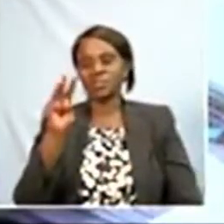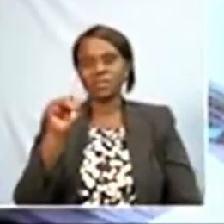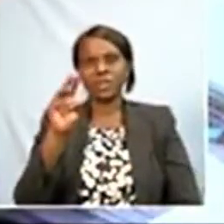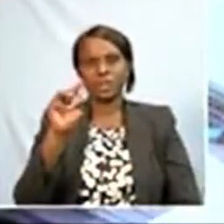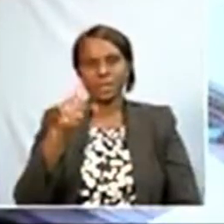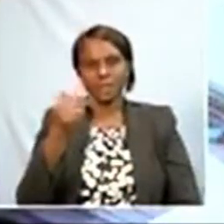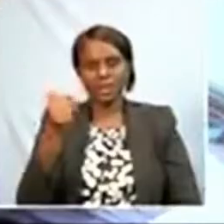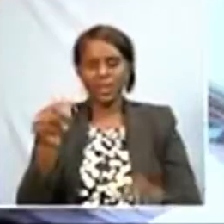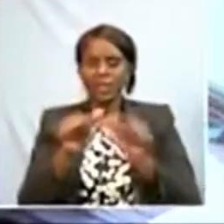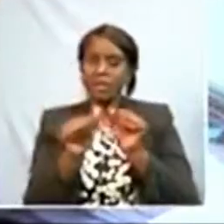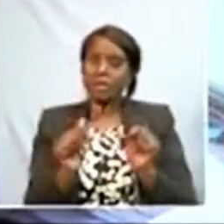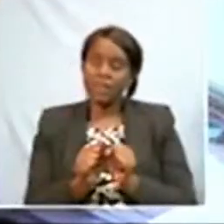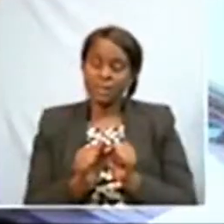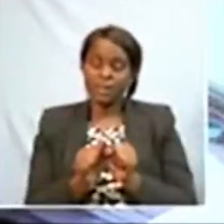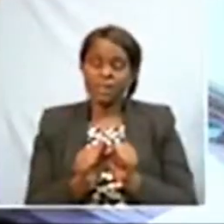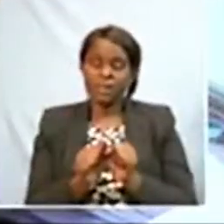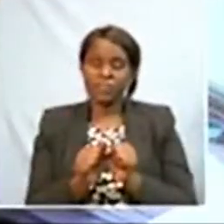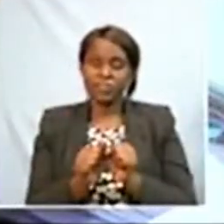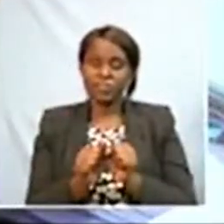other area.